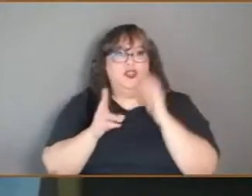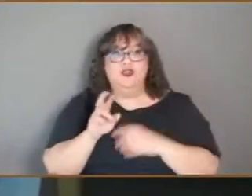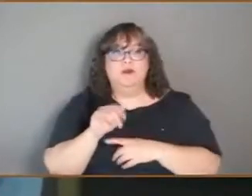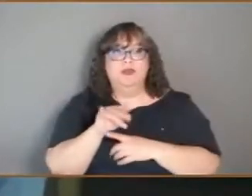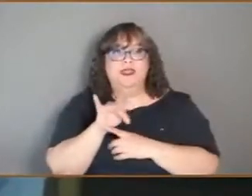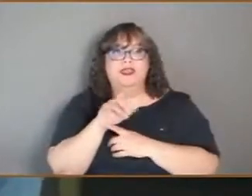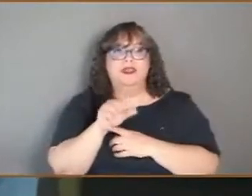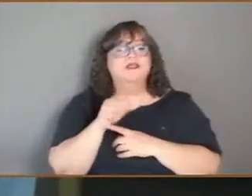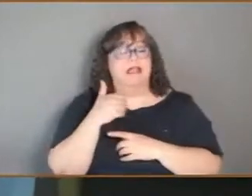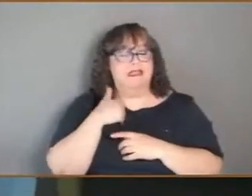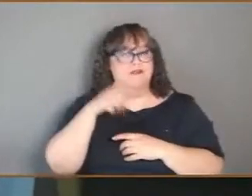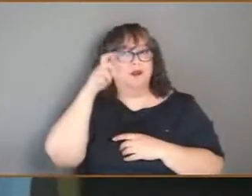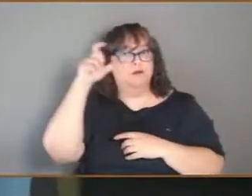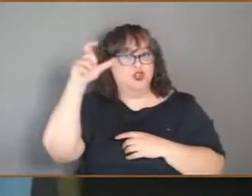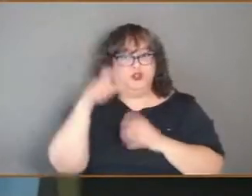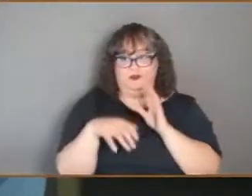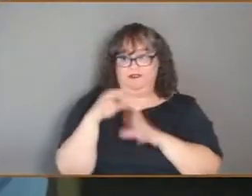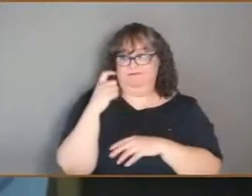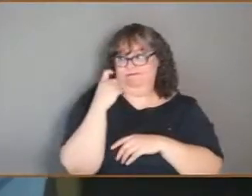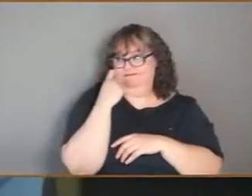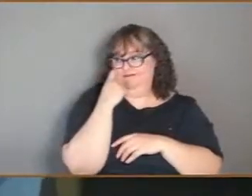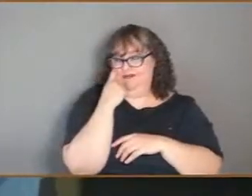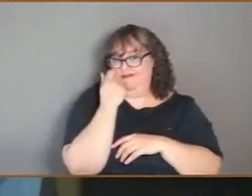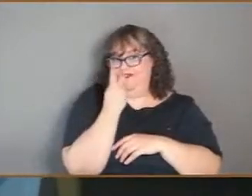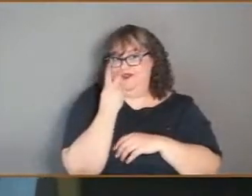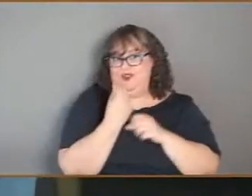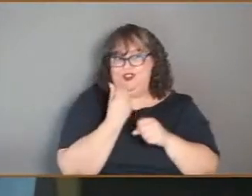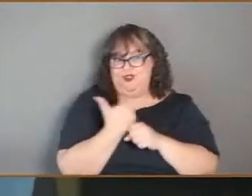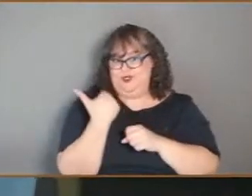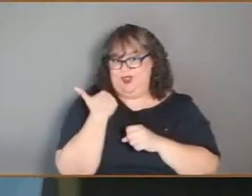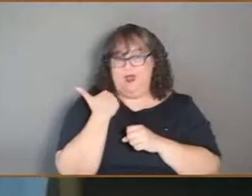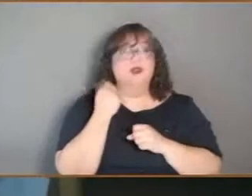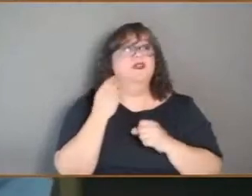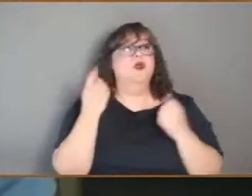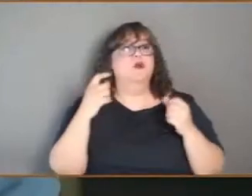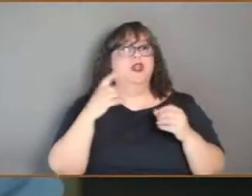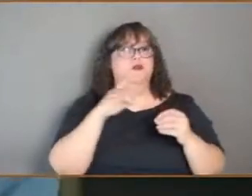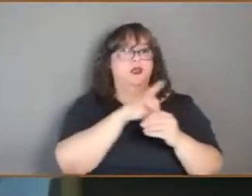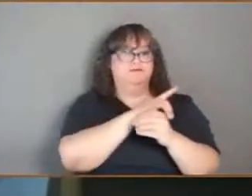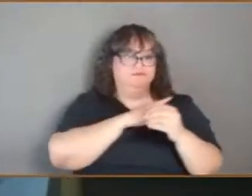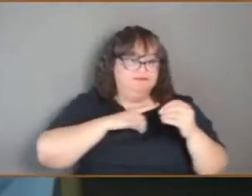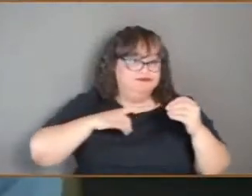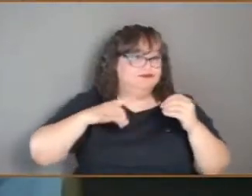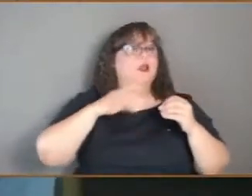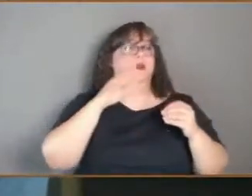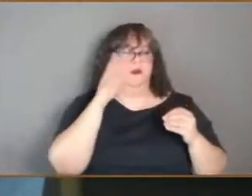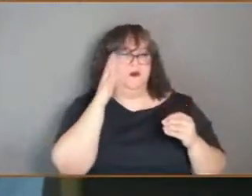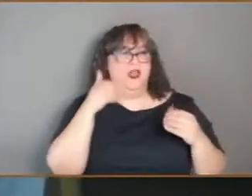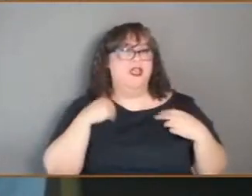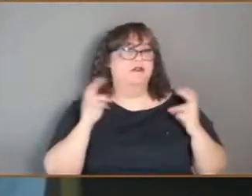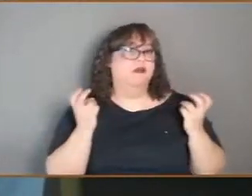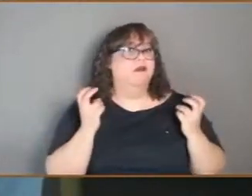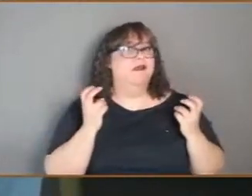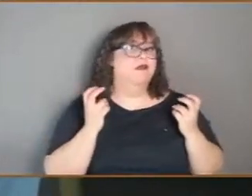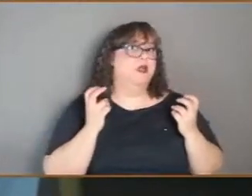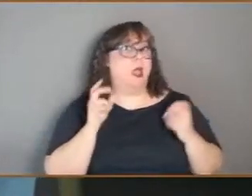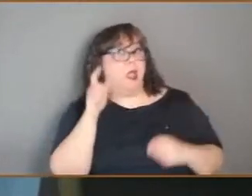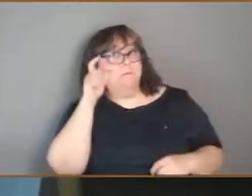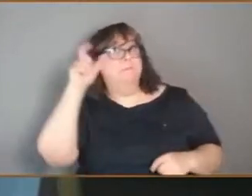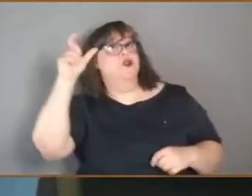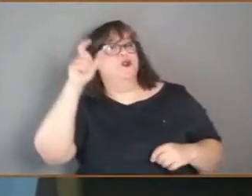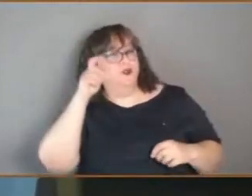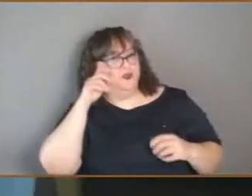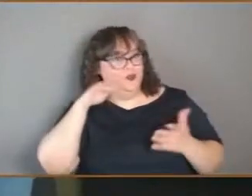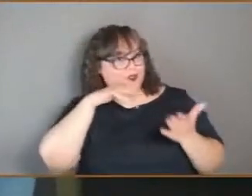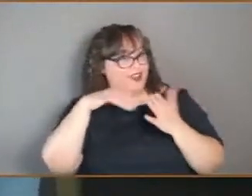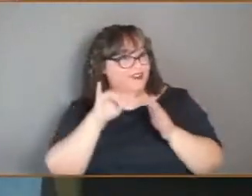discovered that only a few years ago called Kita, and so when we fly past Eurybates, we get a bonus moon. So maybe we will be seeing more asteroids up close if